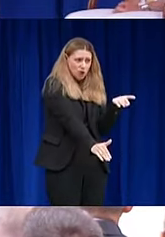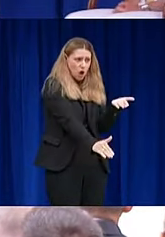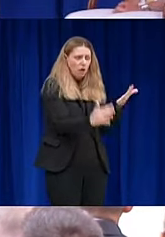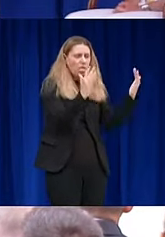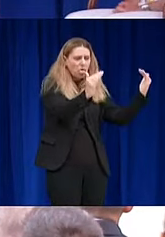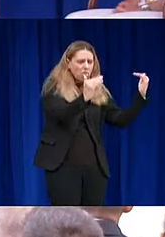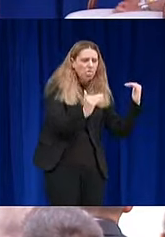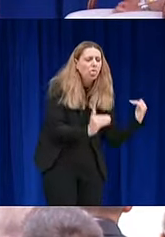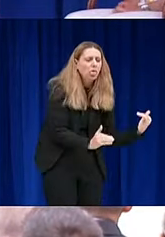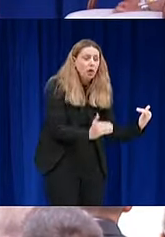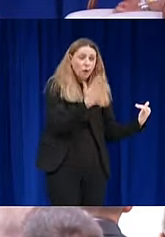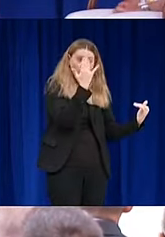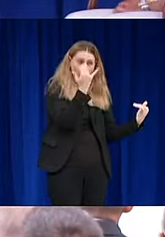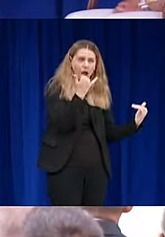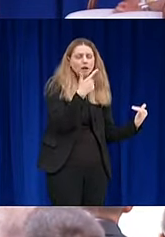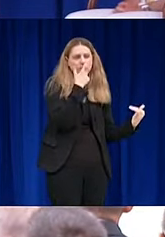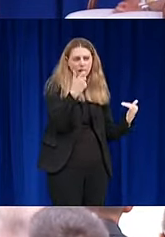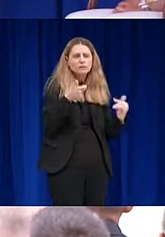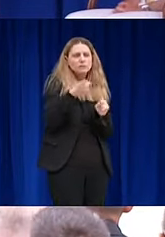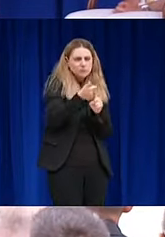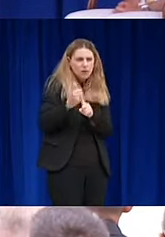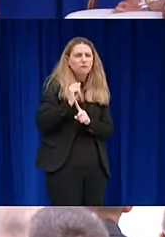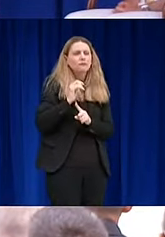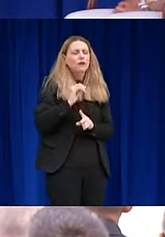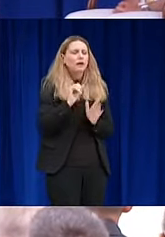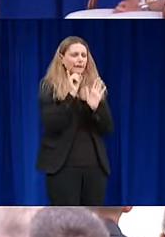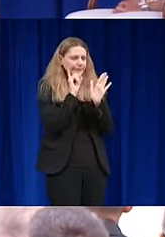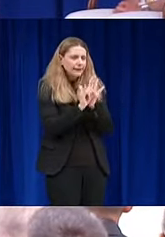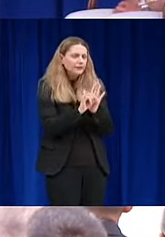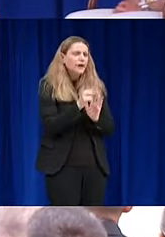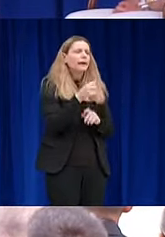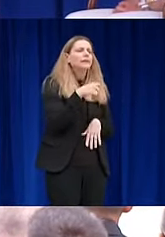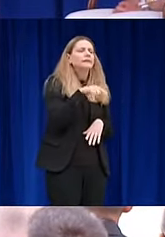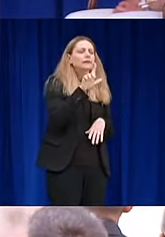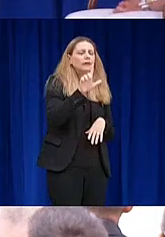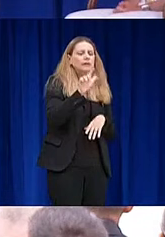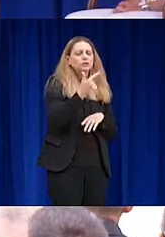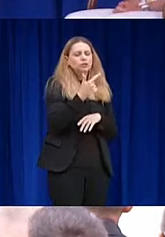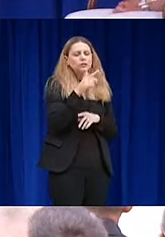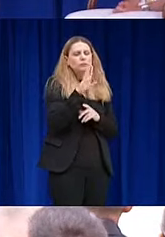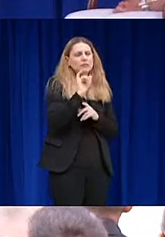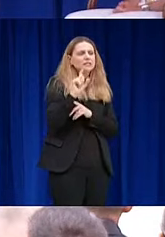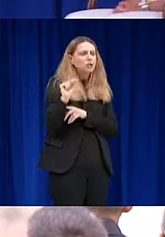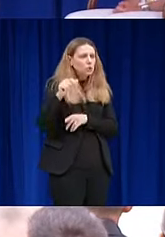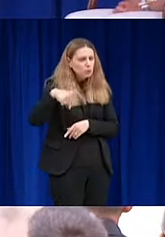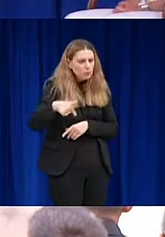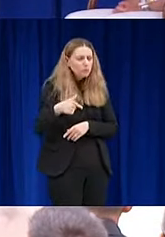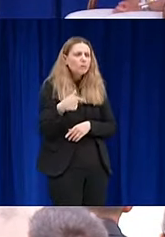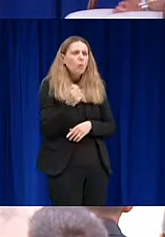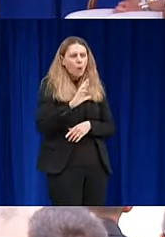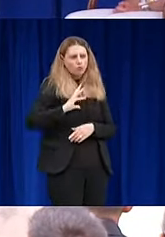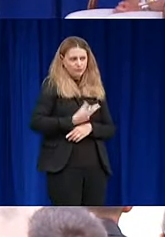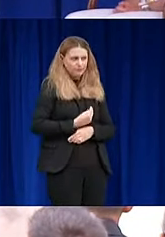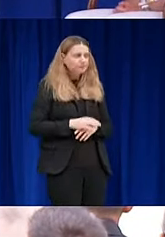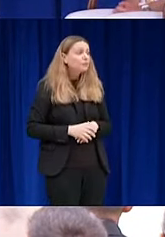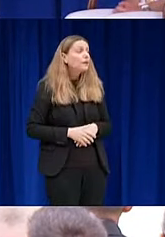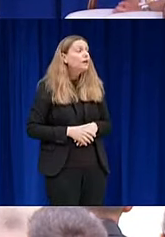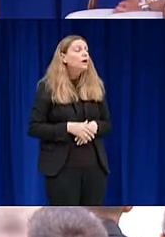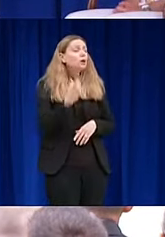policy. Over the past 2 years, the department has also put in place historic military justice